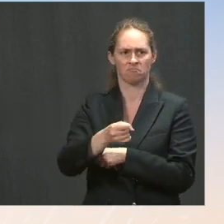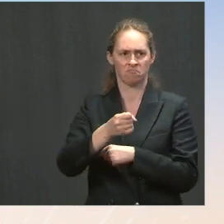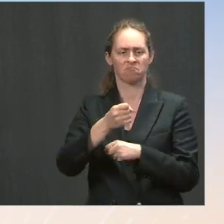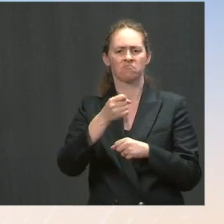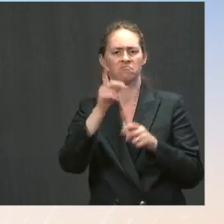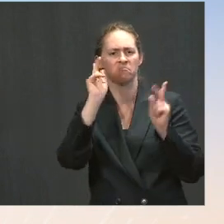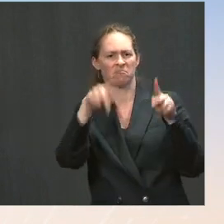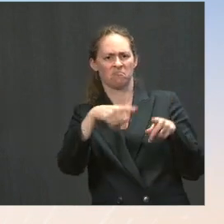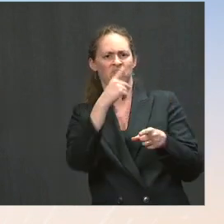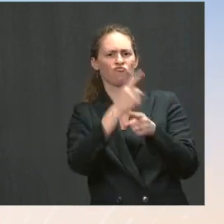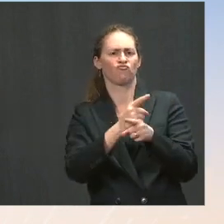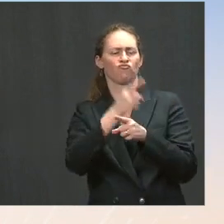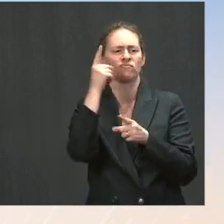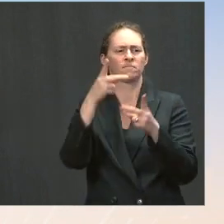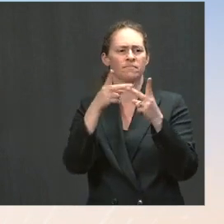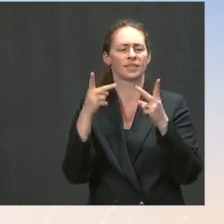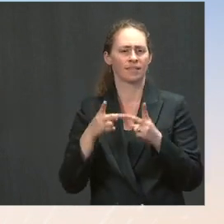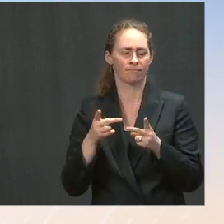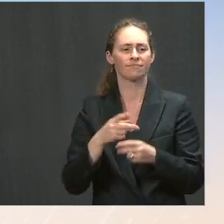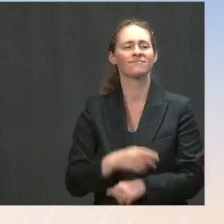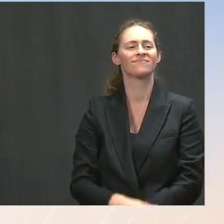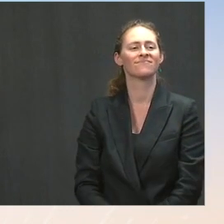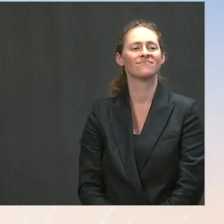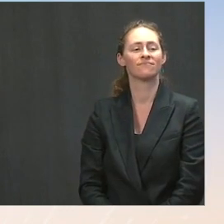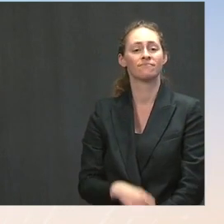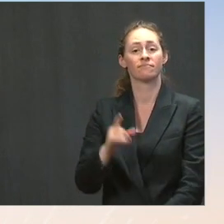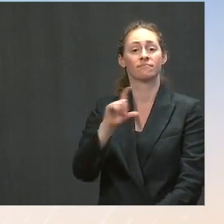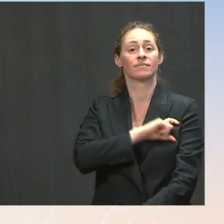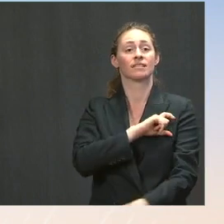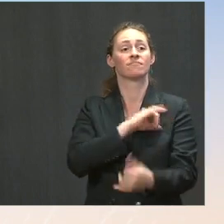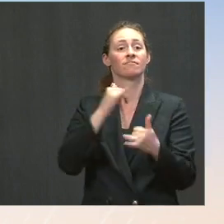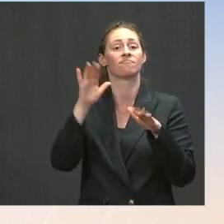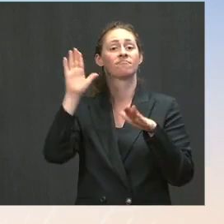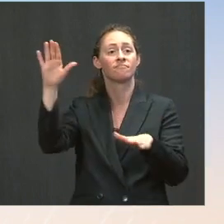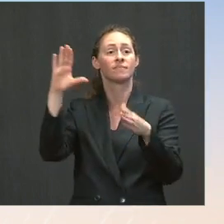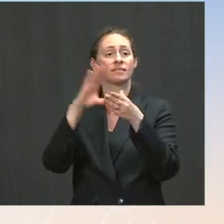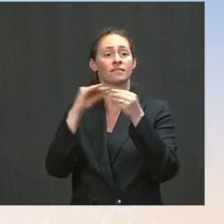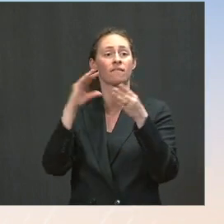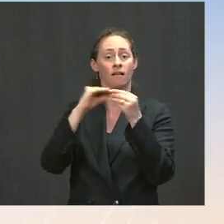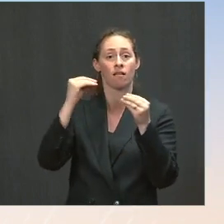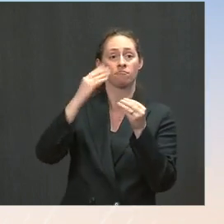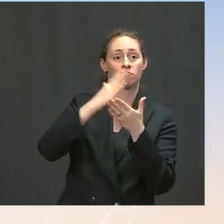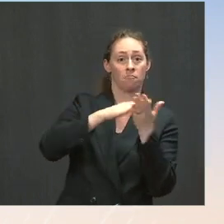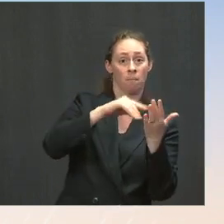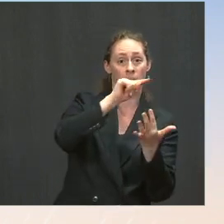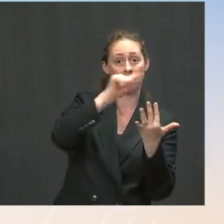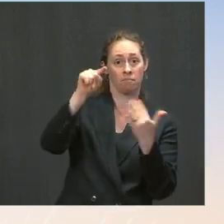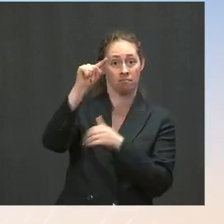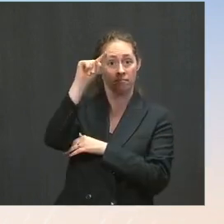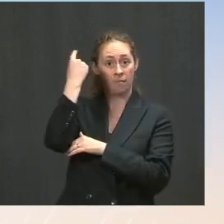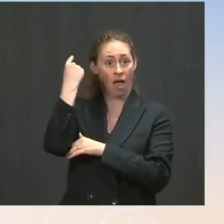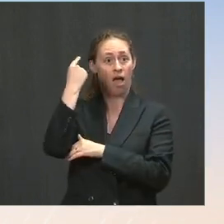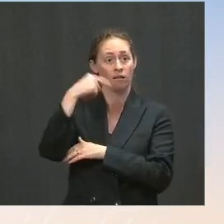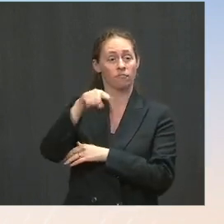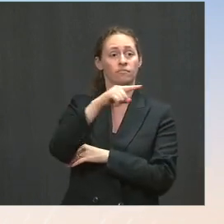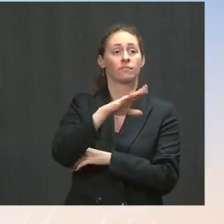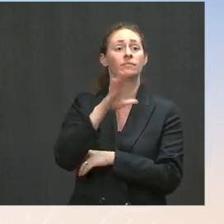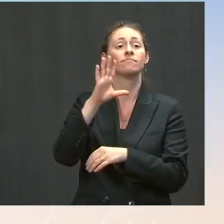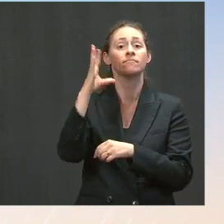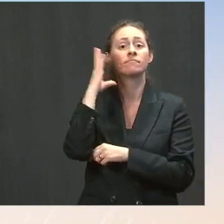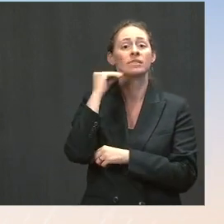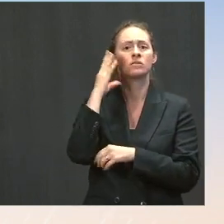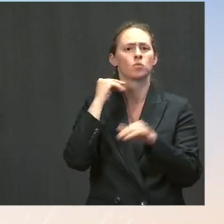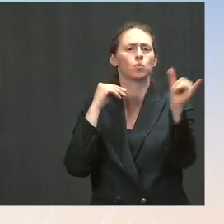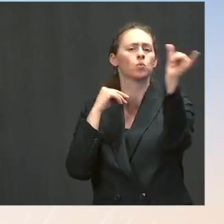who, some are minority, some of the black officers said black officers fought a different battle. One officer said he was called the